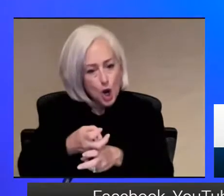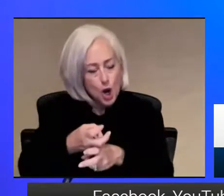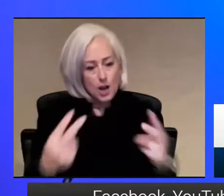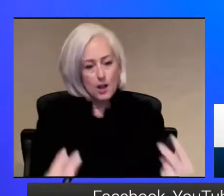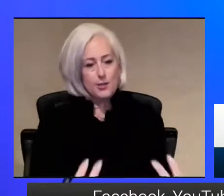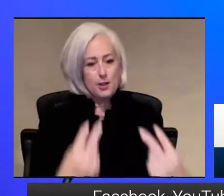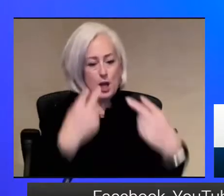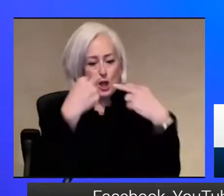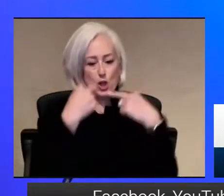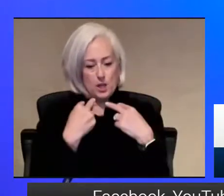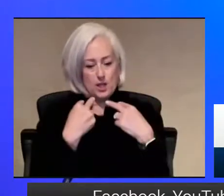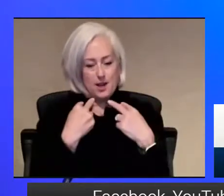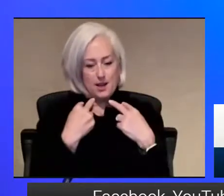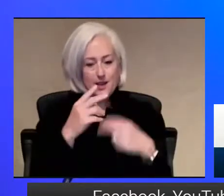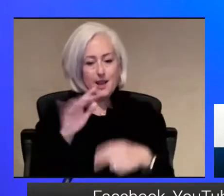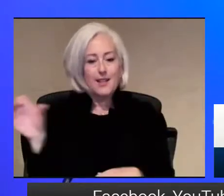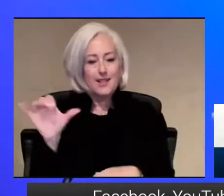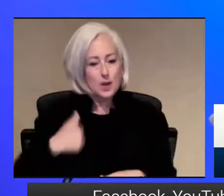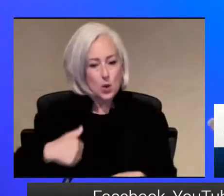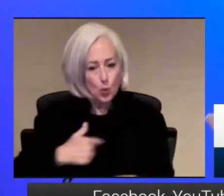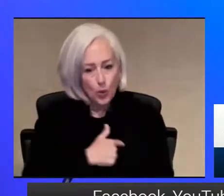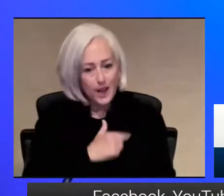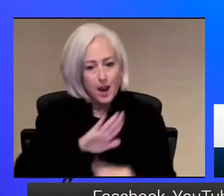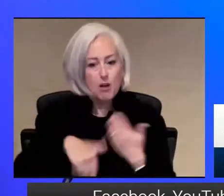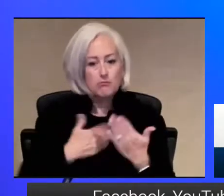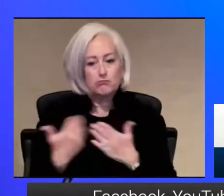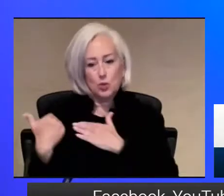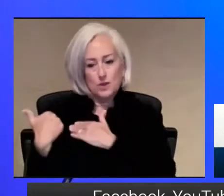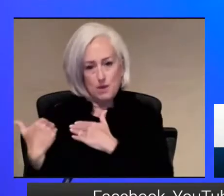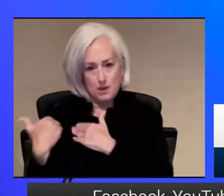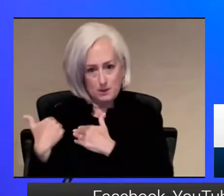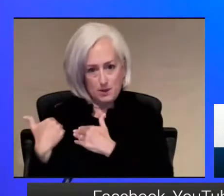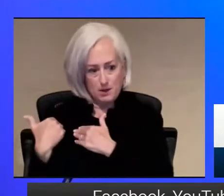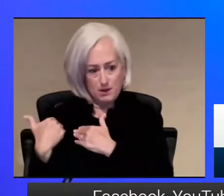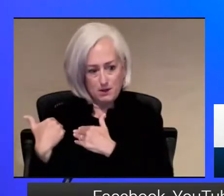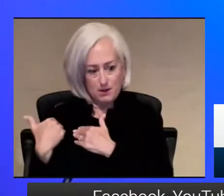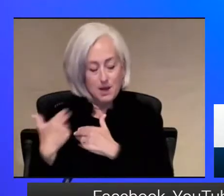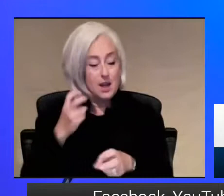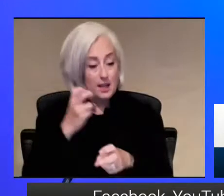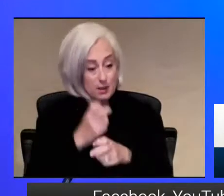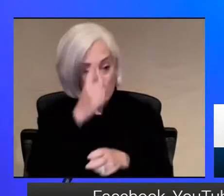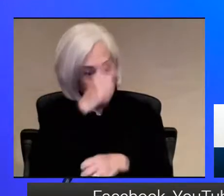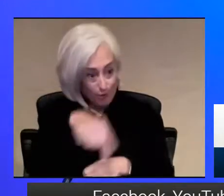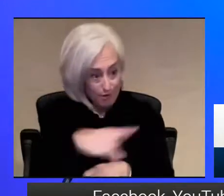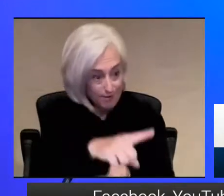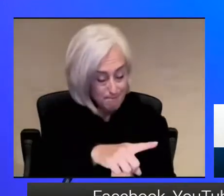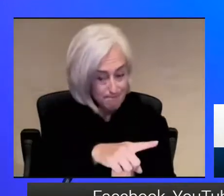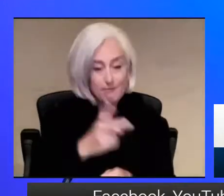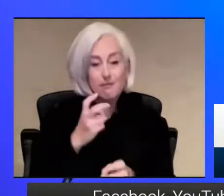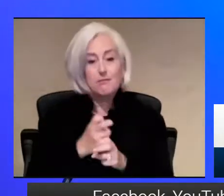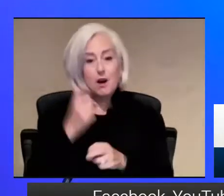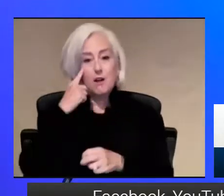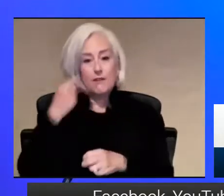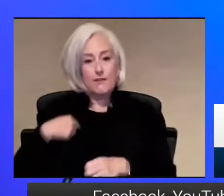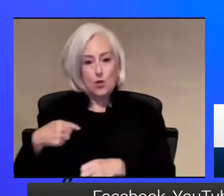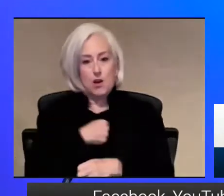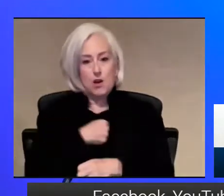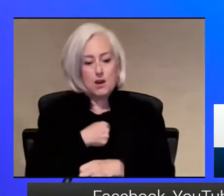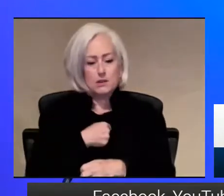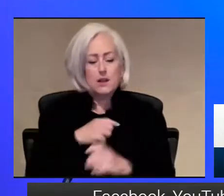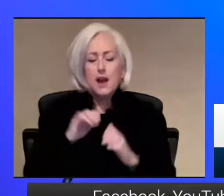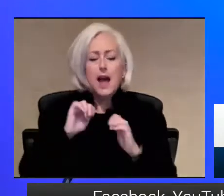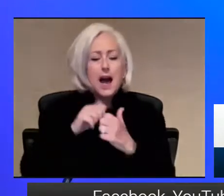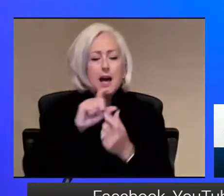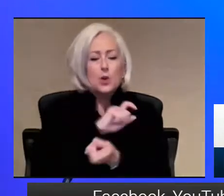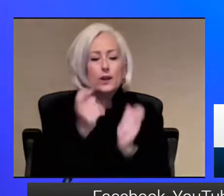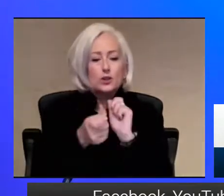responsibility, right? And so it's also hard for them to carry that, but it's hard for us. And then how do we change those things around, I'm a Black woman in healthcare